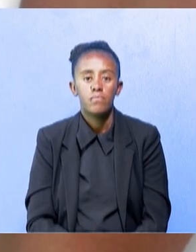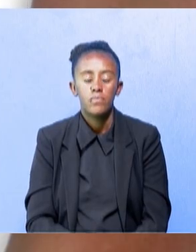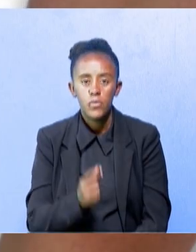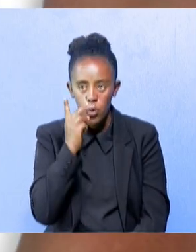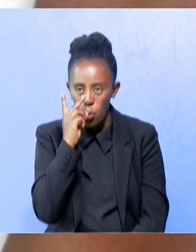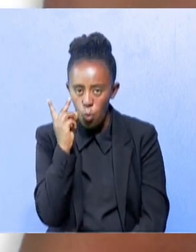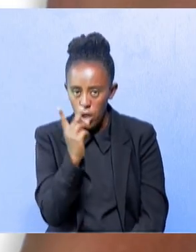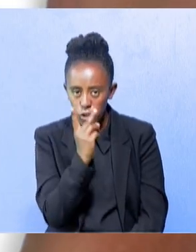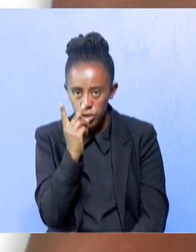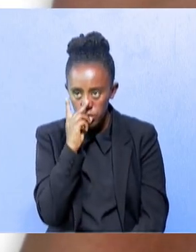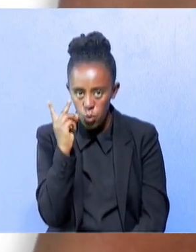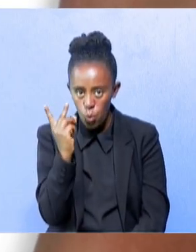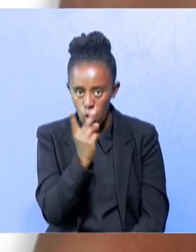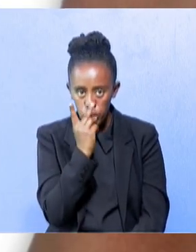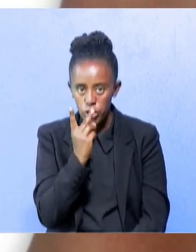watching